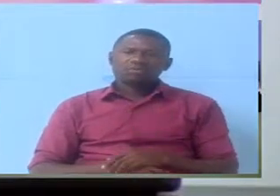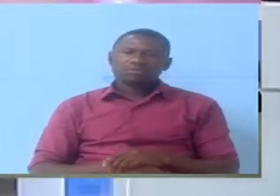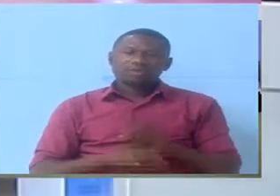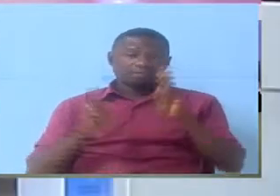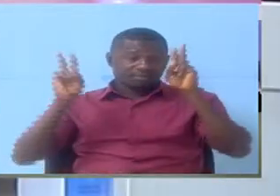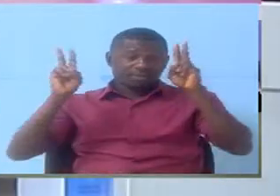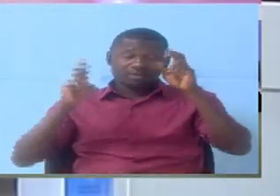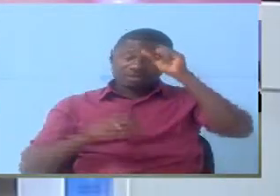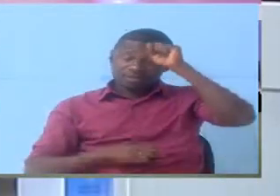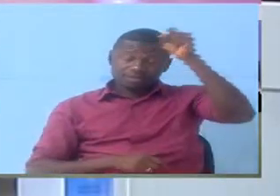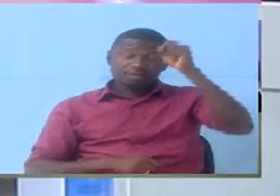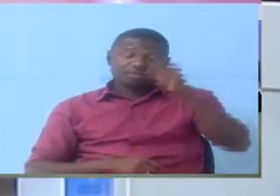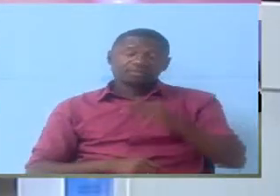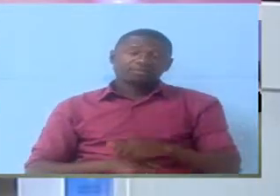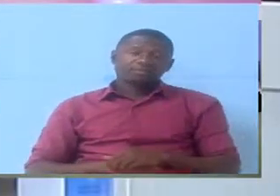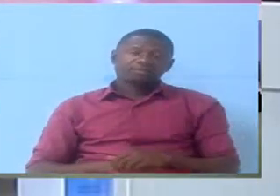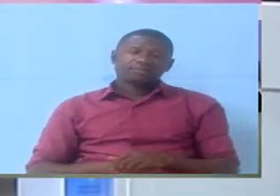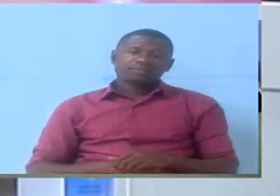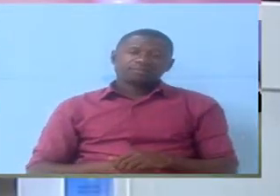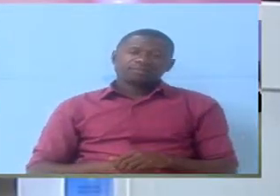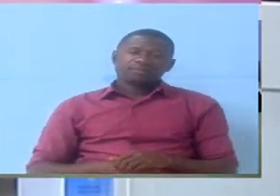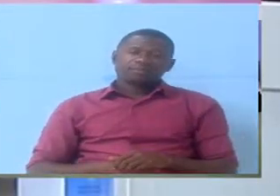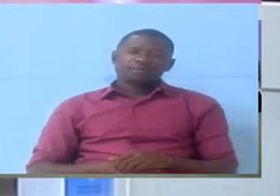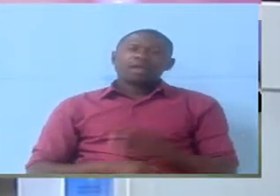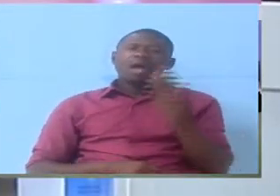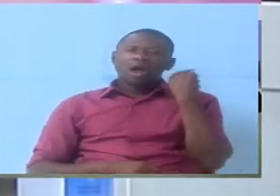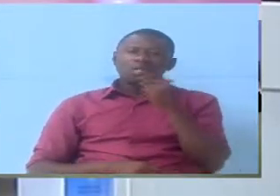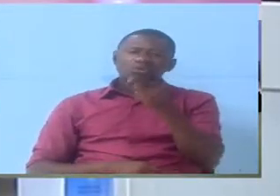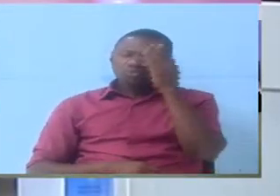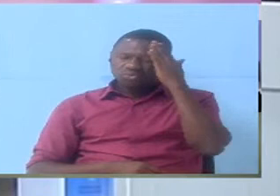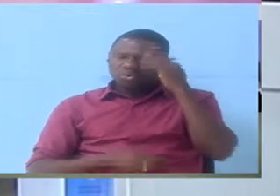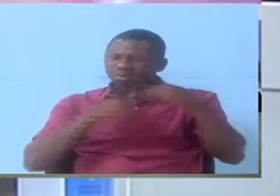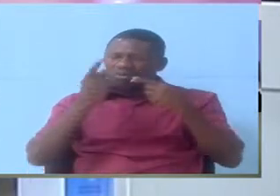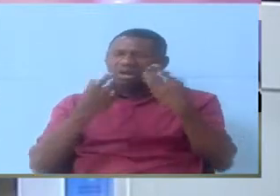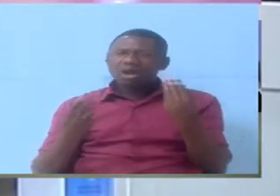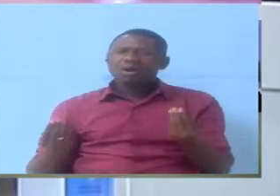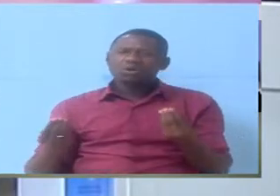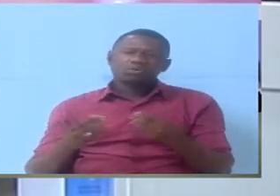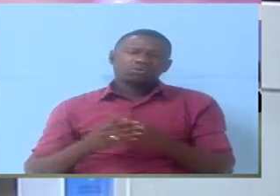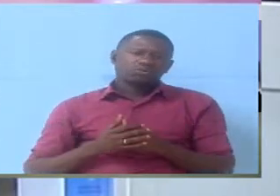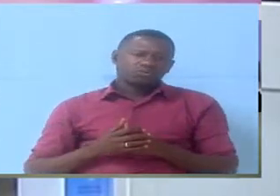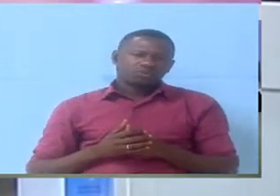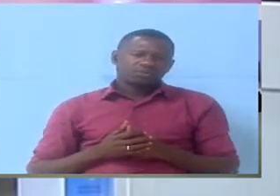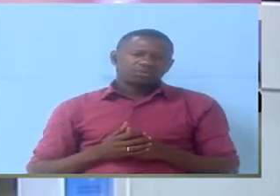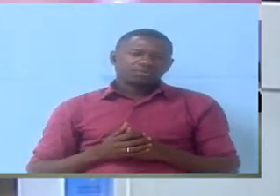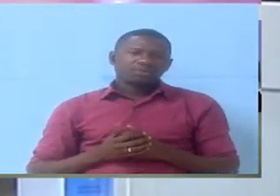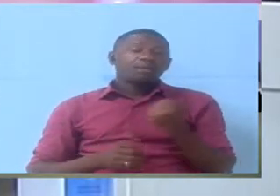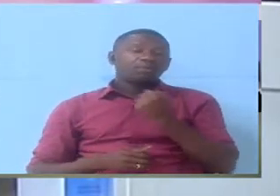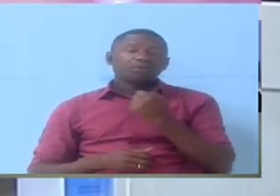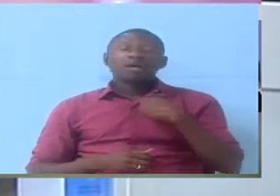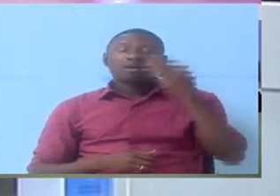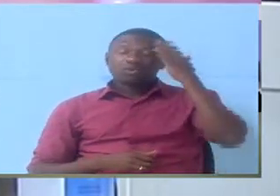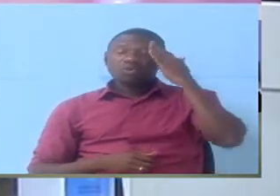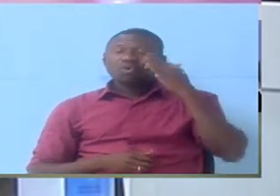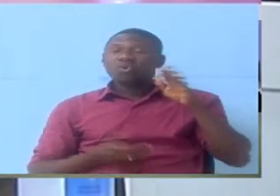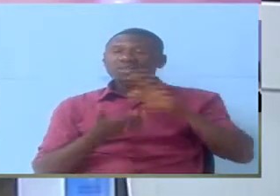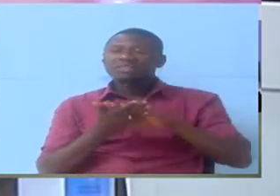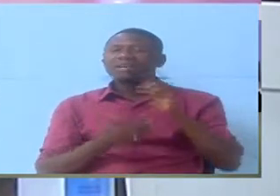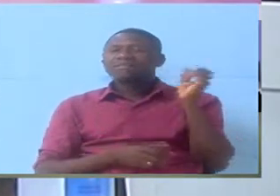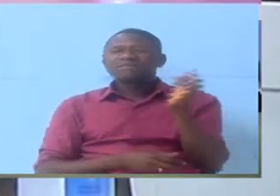that? Because I know on that particular day, during